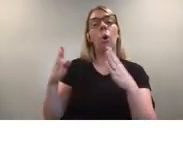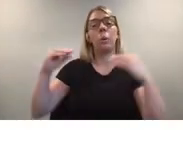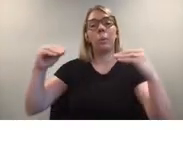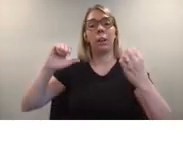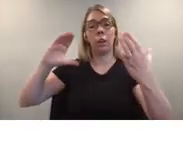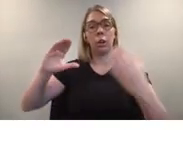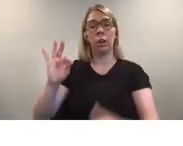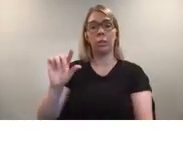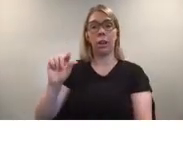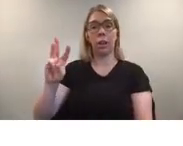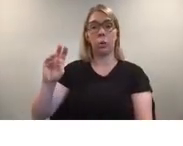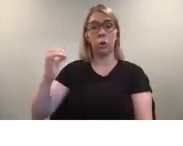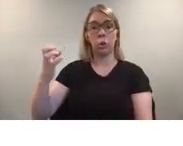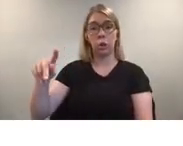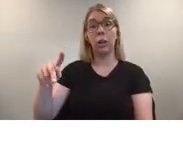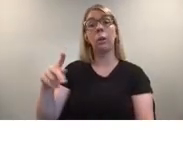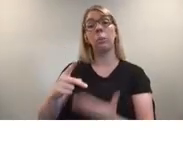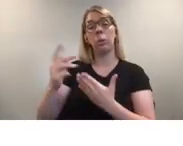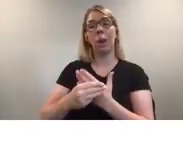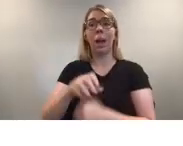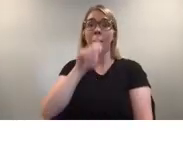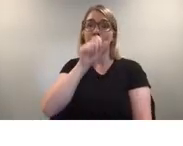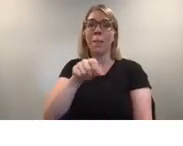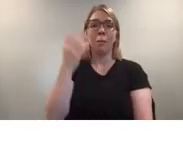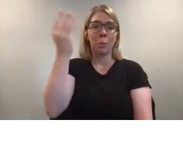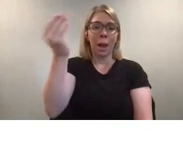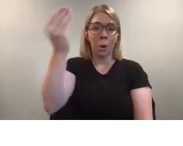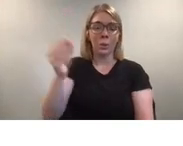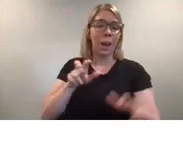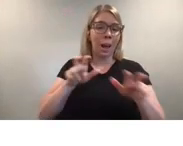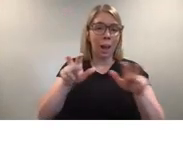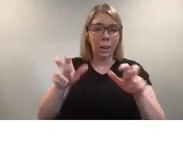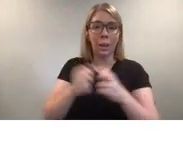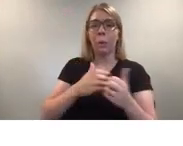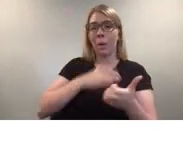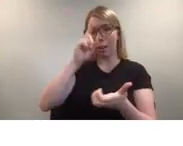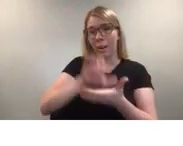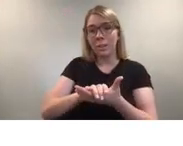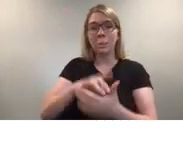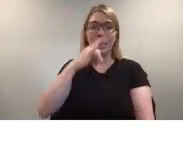not working, I love to be outdoors, especially hiking with my husband, our kids, and our dog.